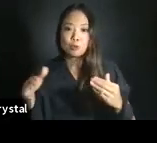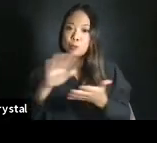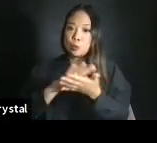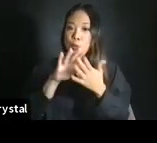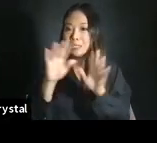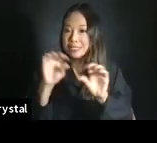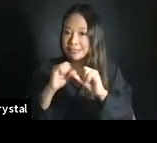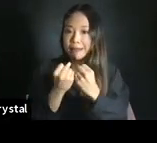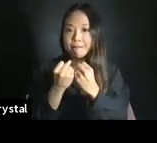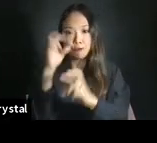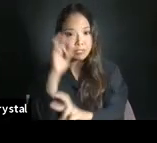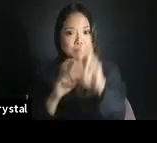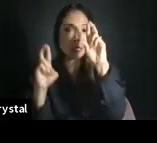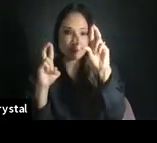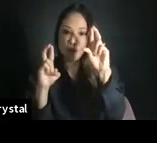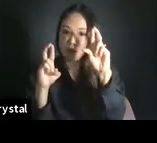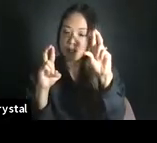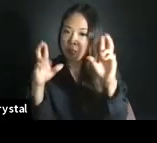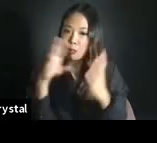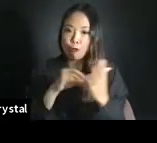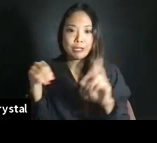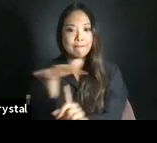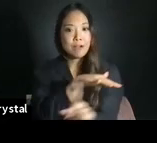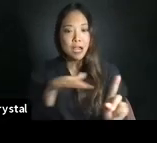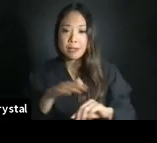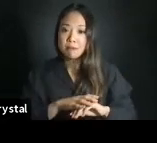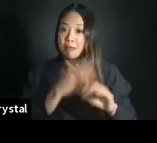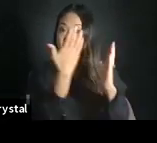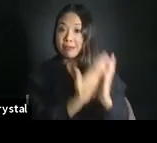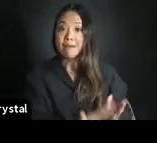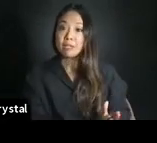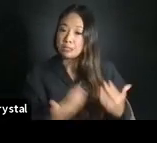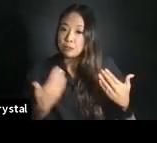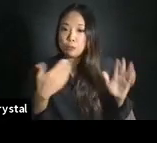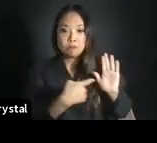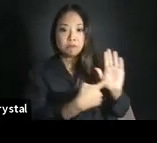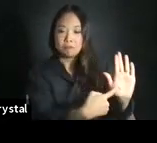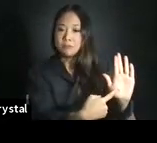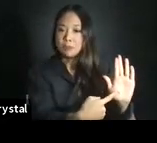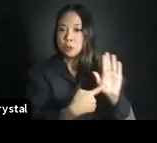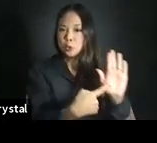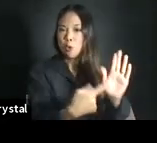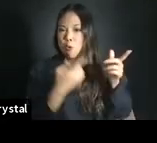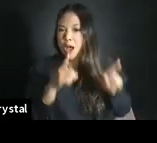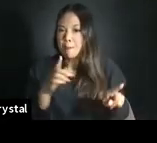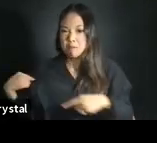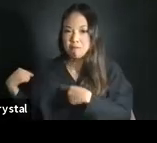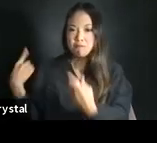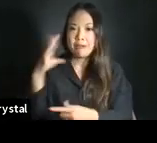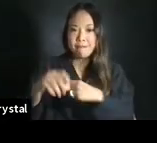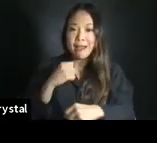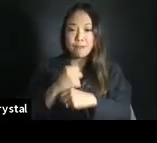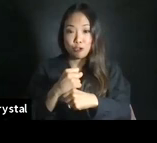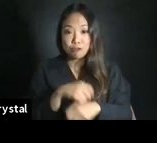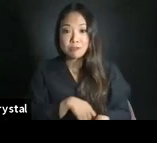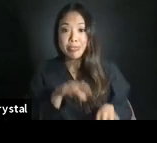the evidence was credible and substantial and included reports dating back at least five years the findings also uncovered